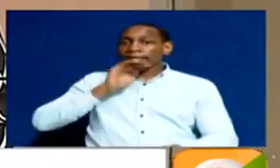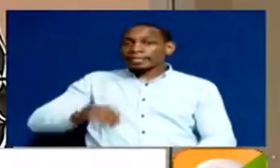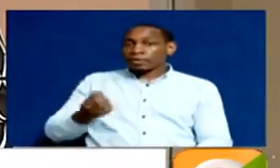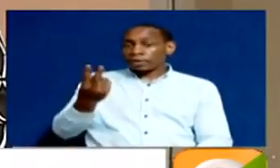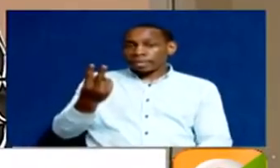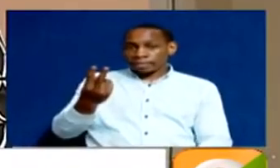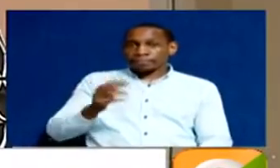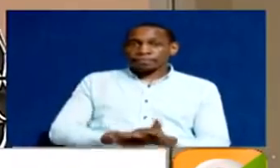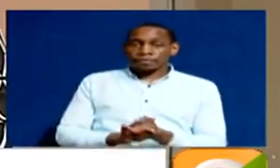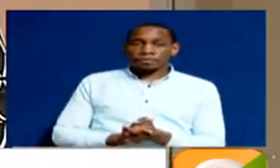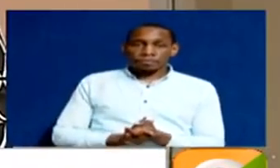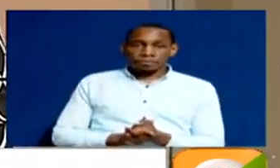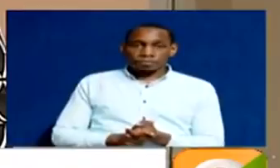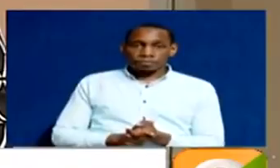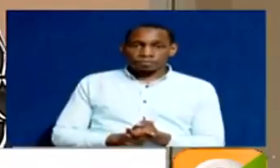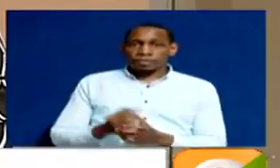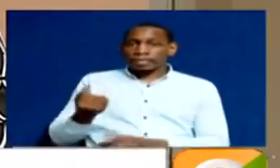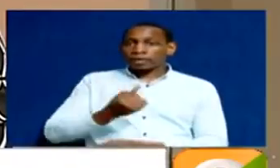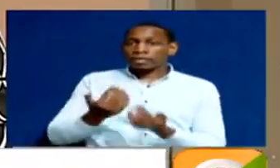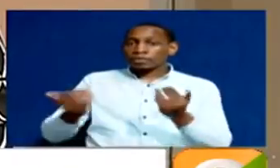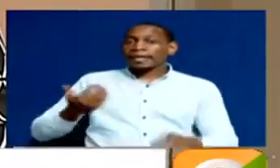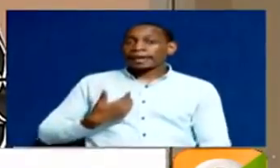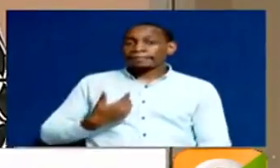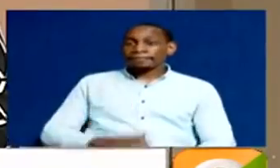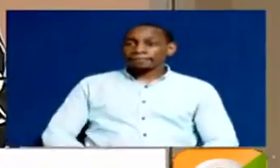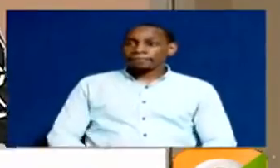sons, who happened to be her only children.